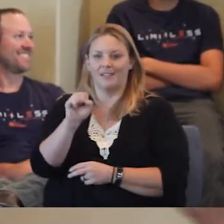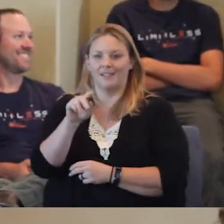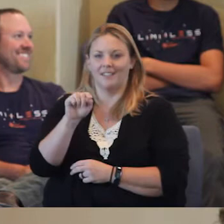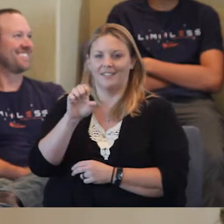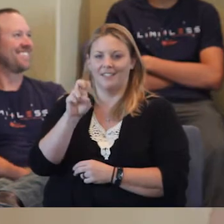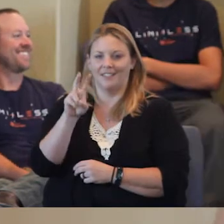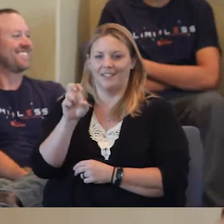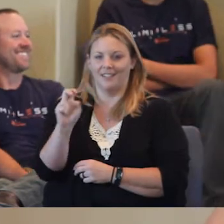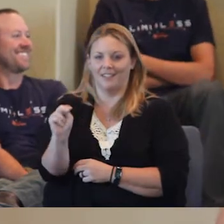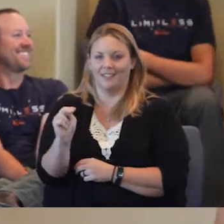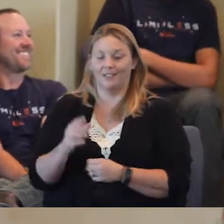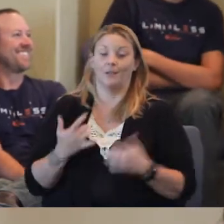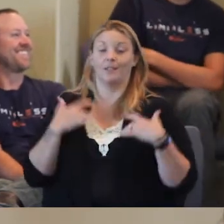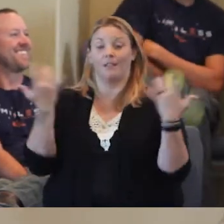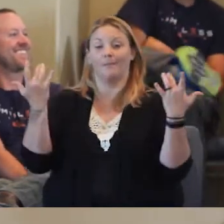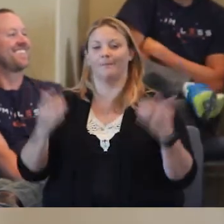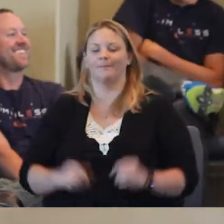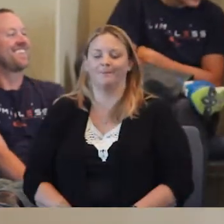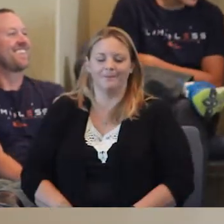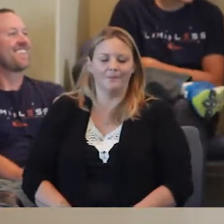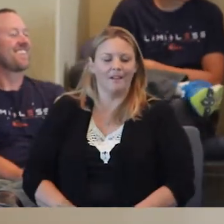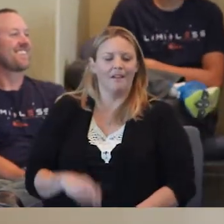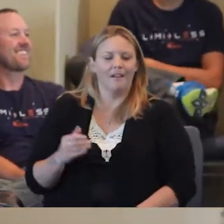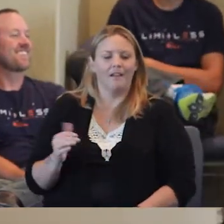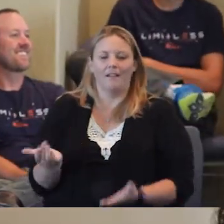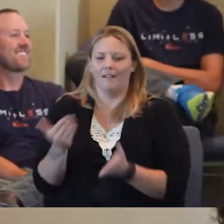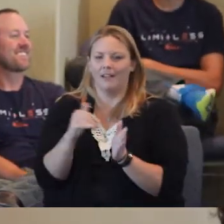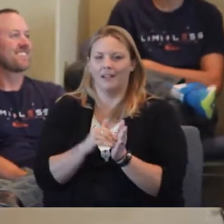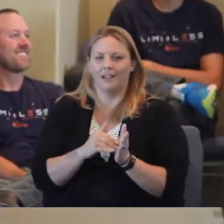Hi, I'm Steven. What's up?